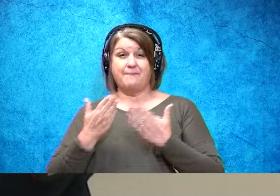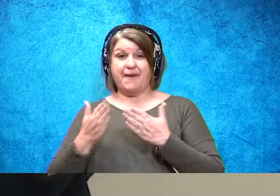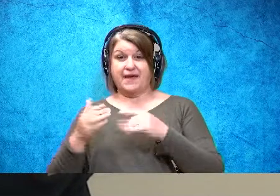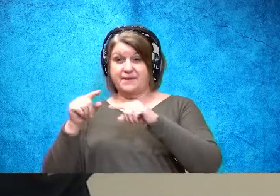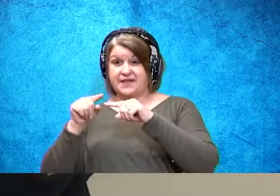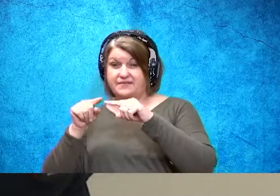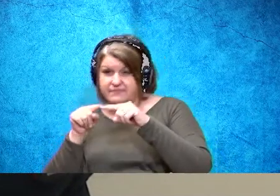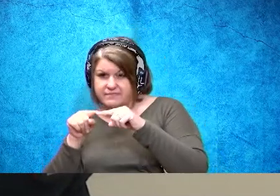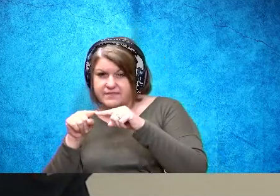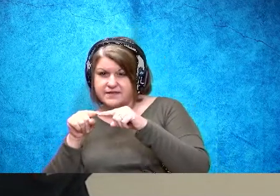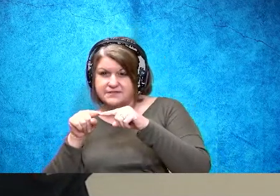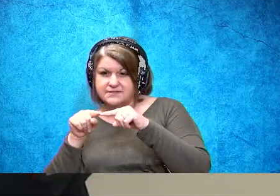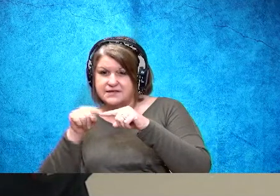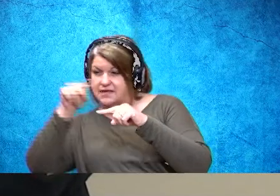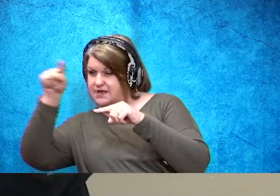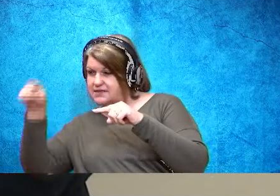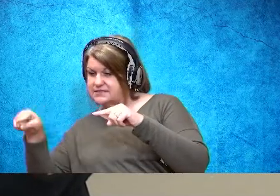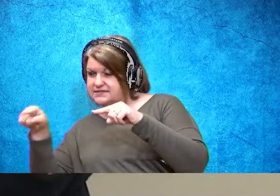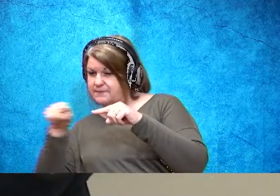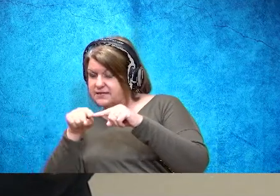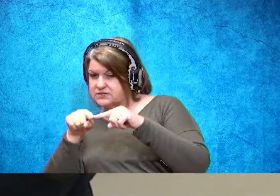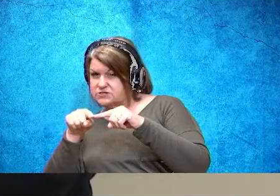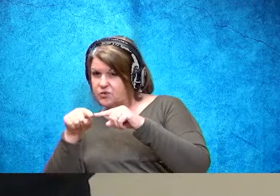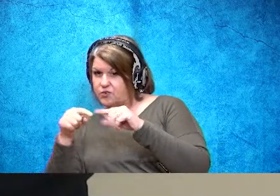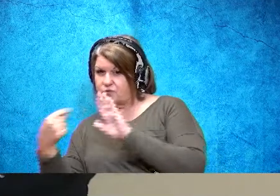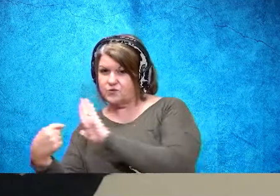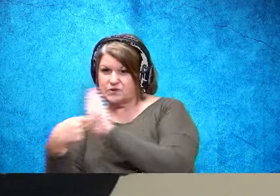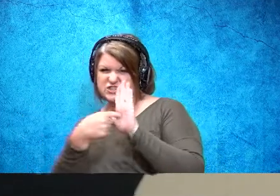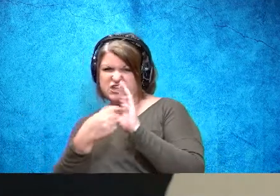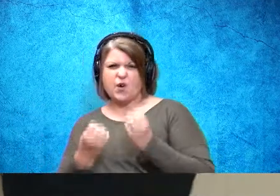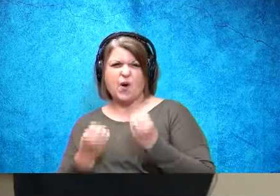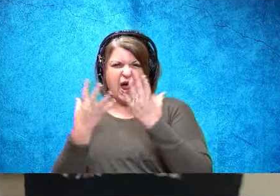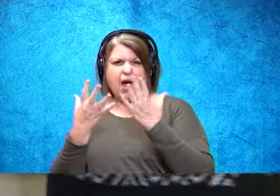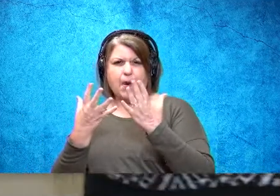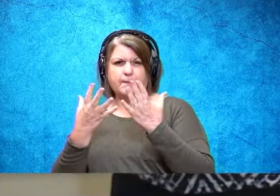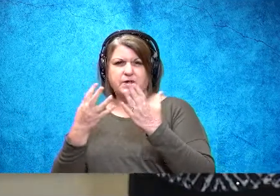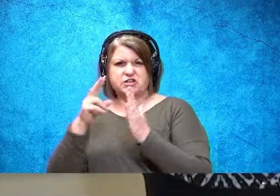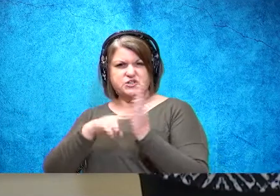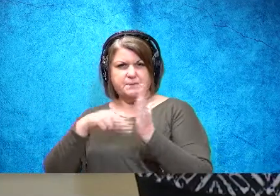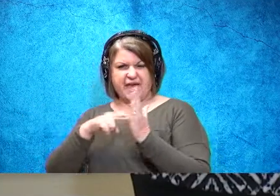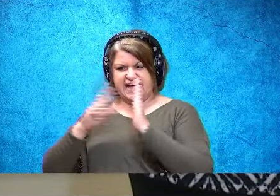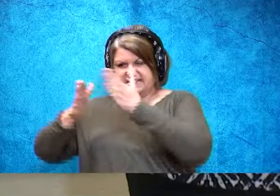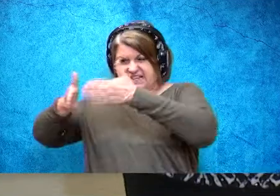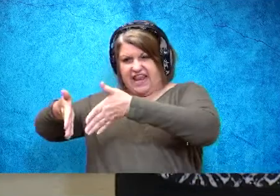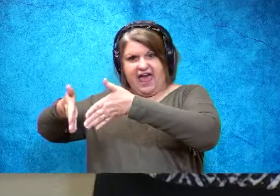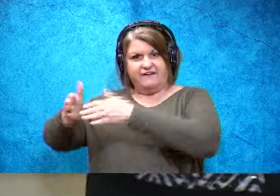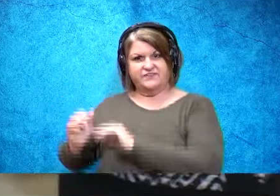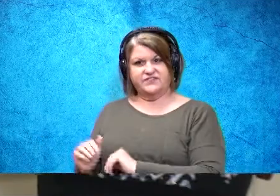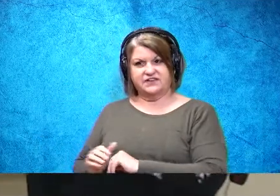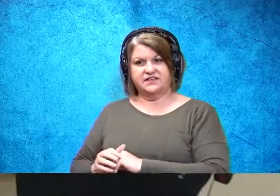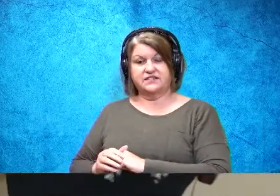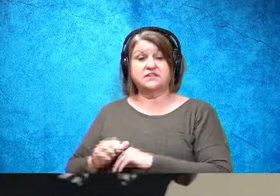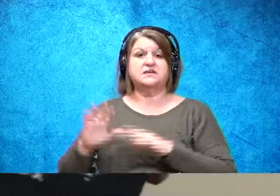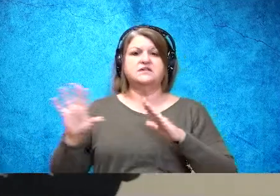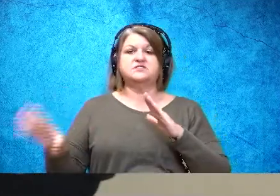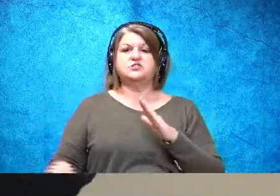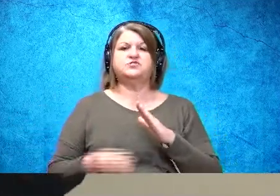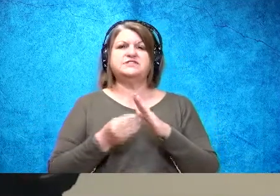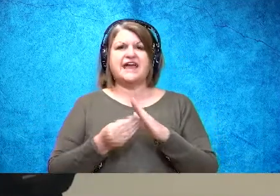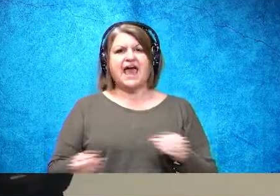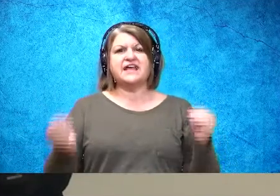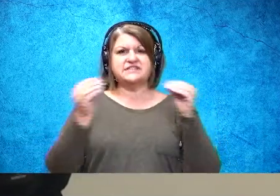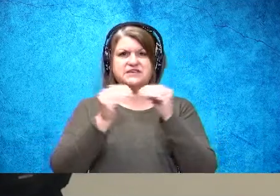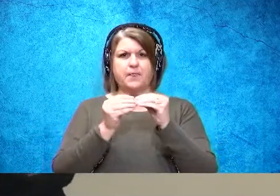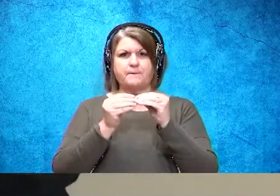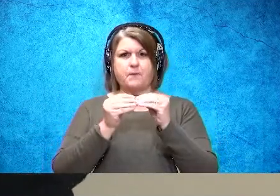So I'll know if I'm low and if I have to restock. All right, so just add some more buttons